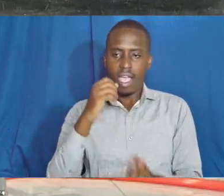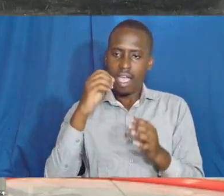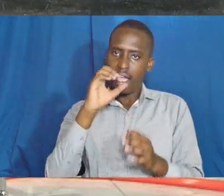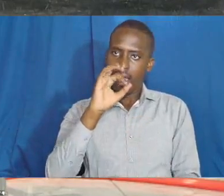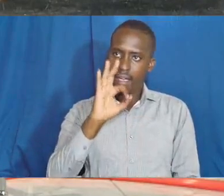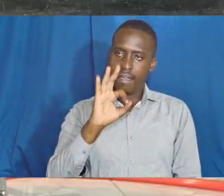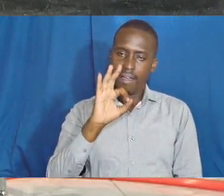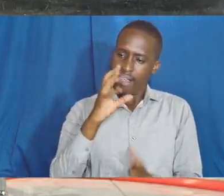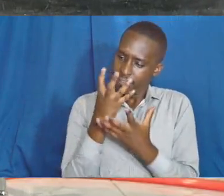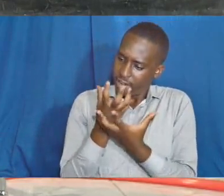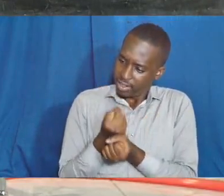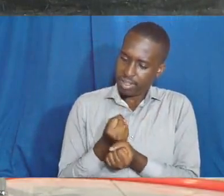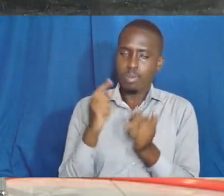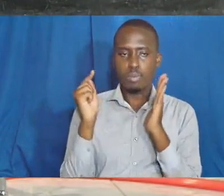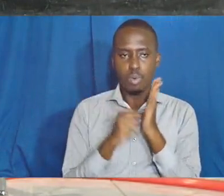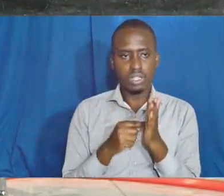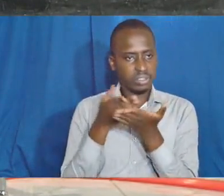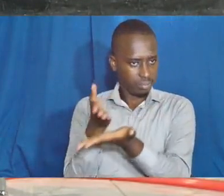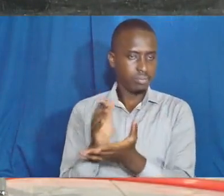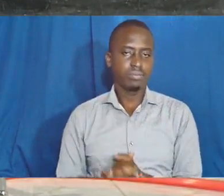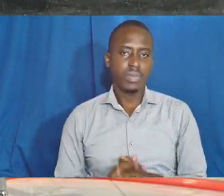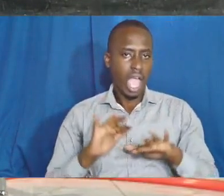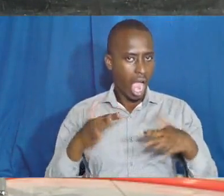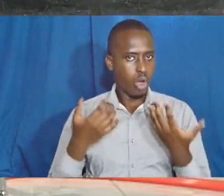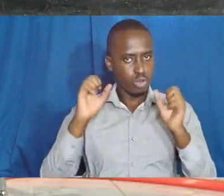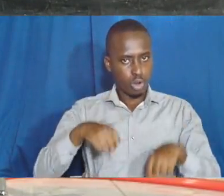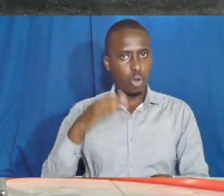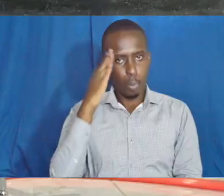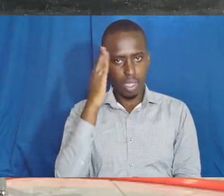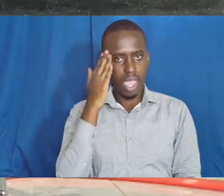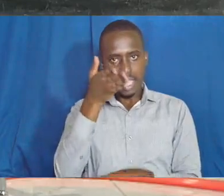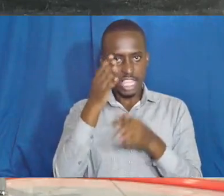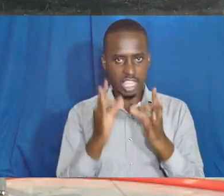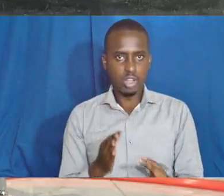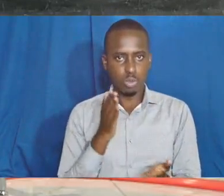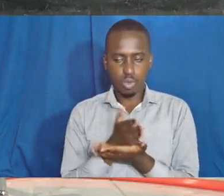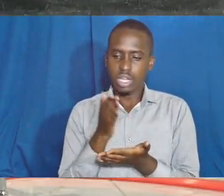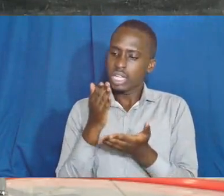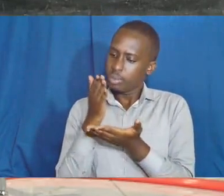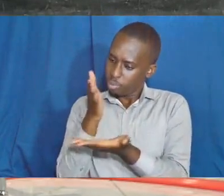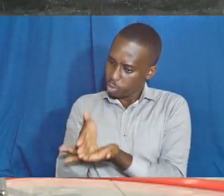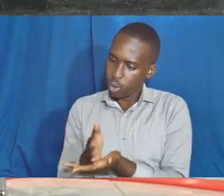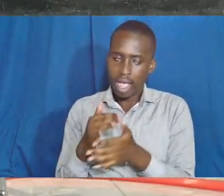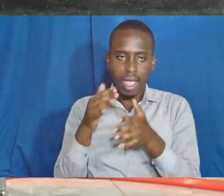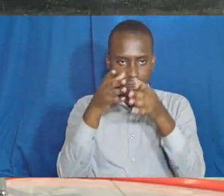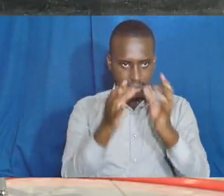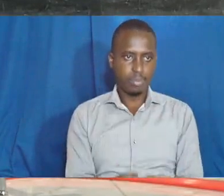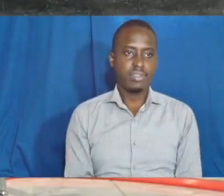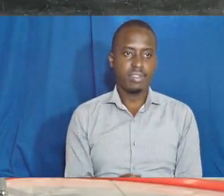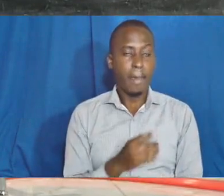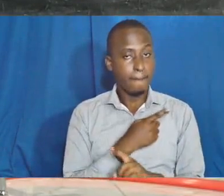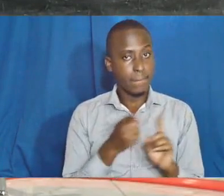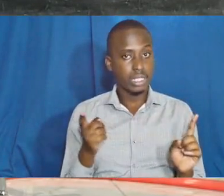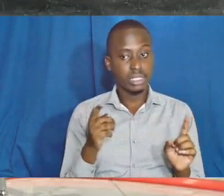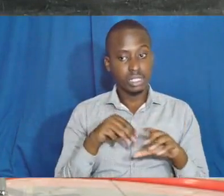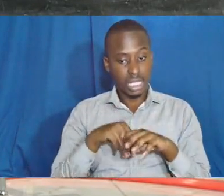points that are definite. So that is how you can tell that this is a pure substance. But in